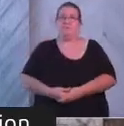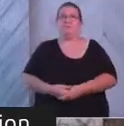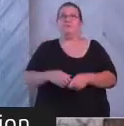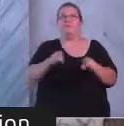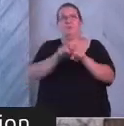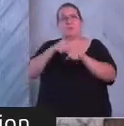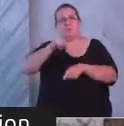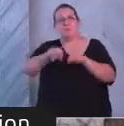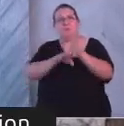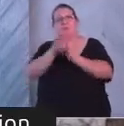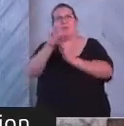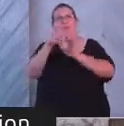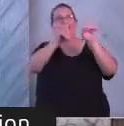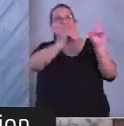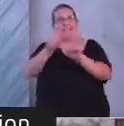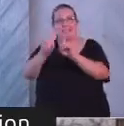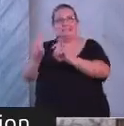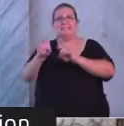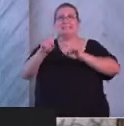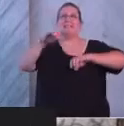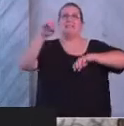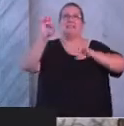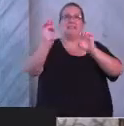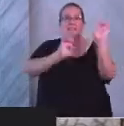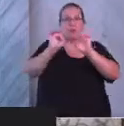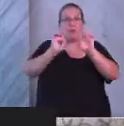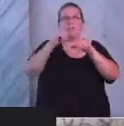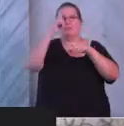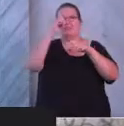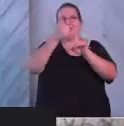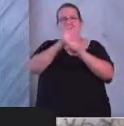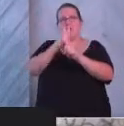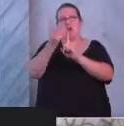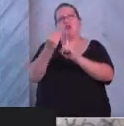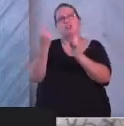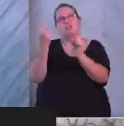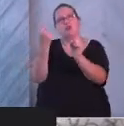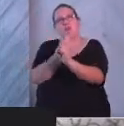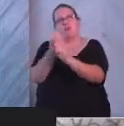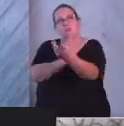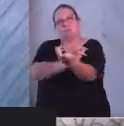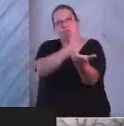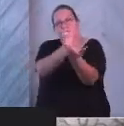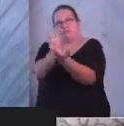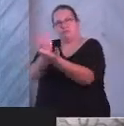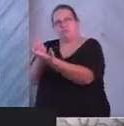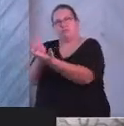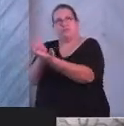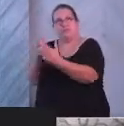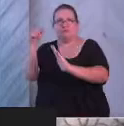tests and evaluations that are culturally appropriate and